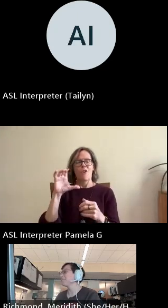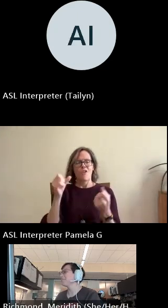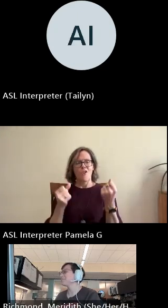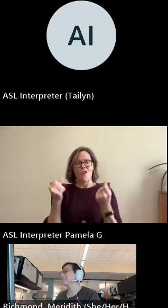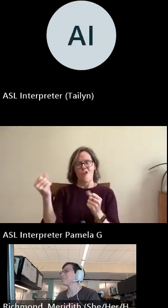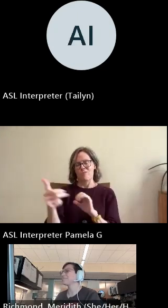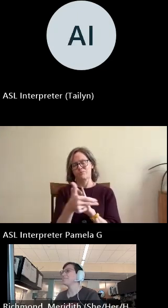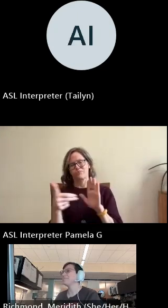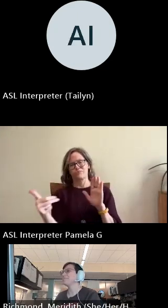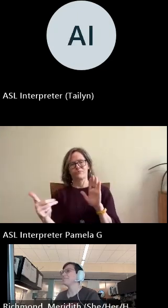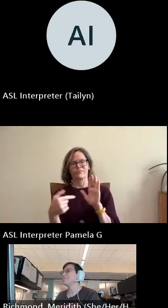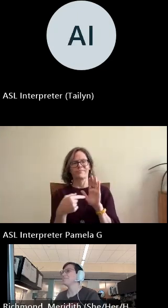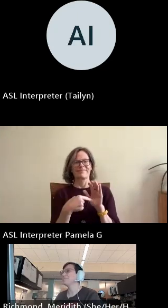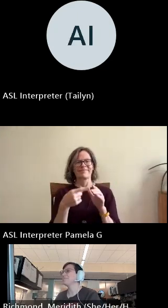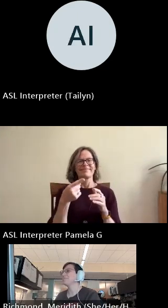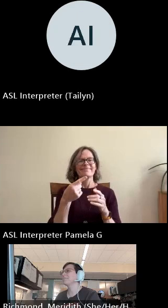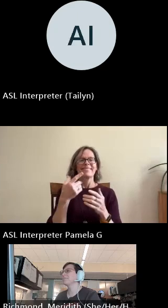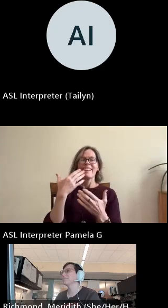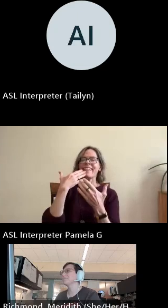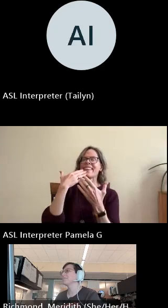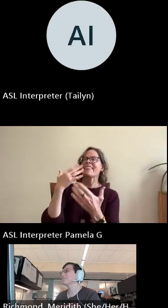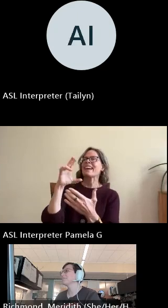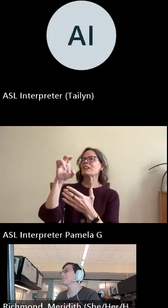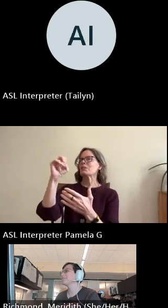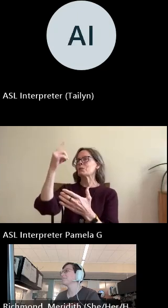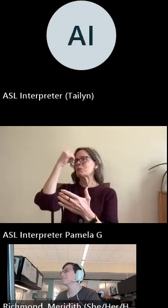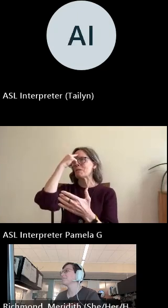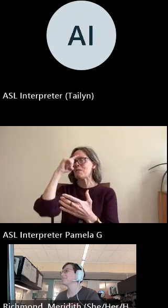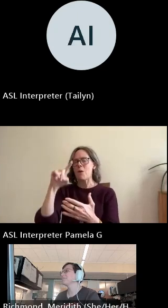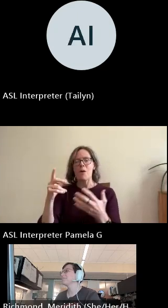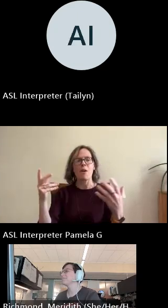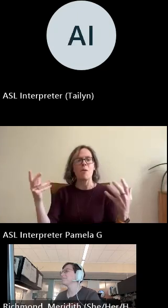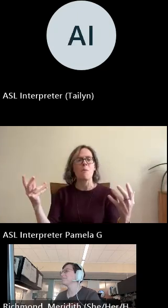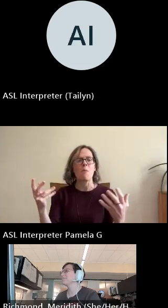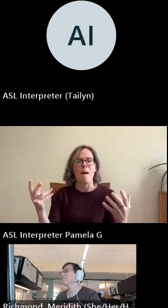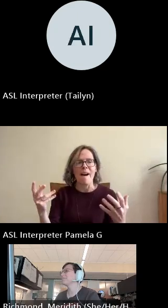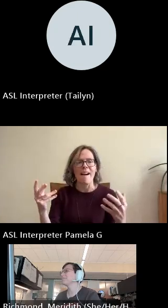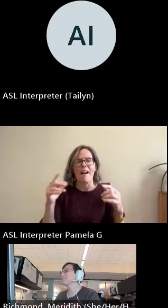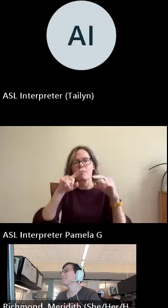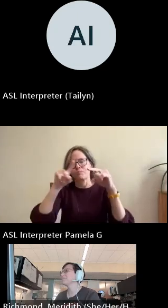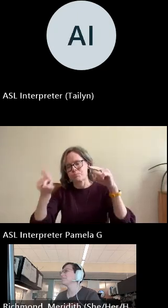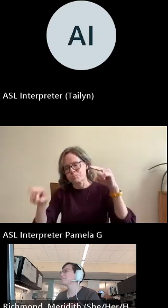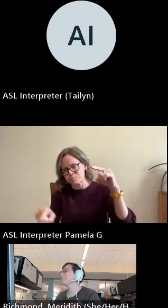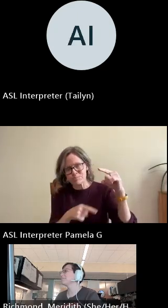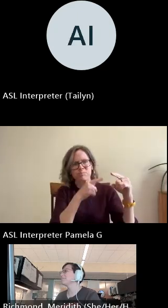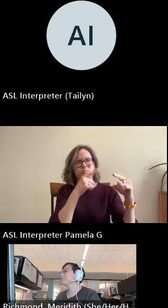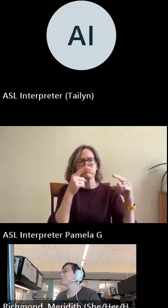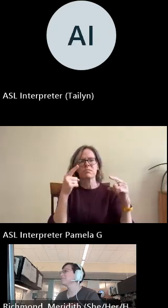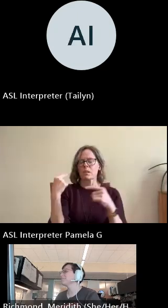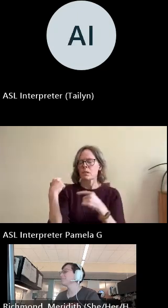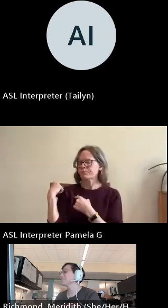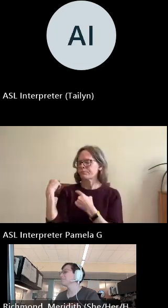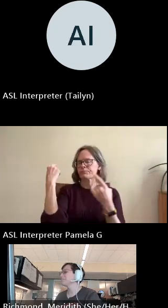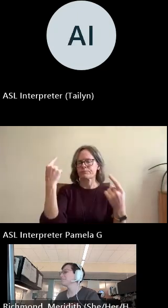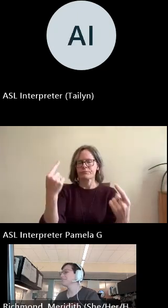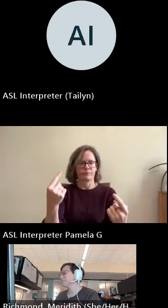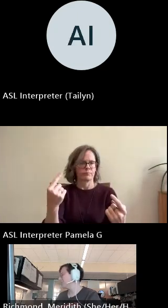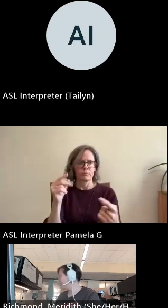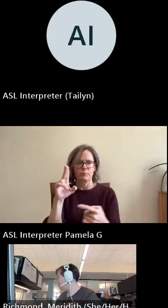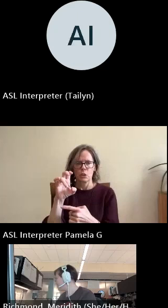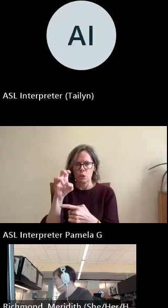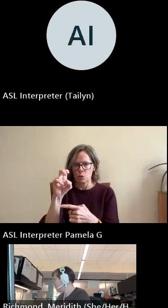but thank a union for the weekend sort of thing. Unions throughout history have